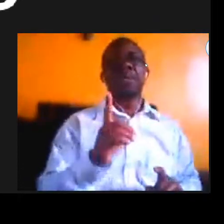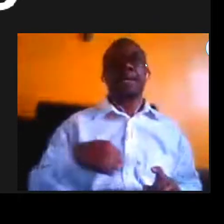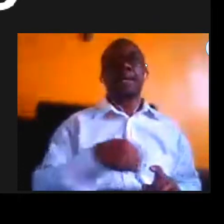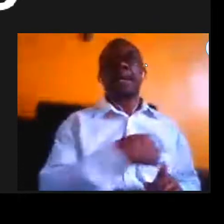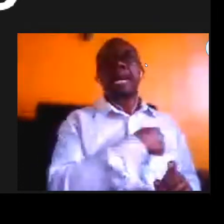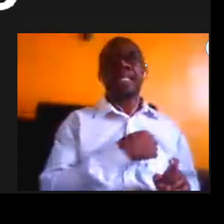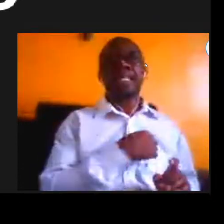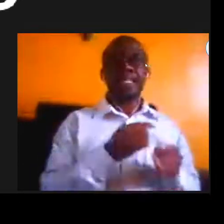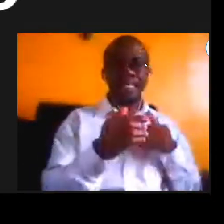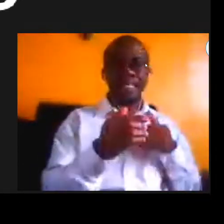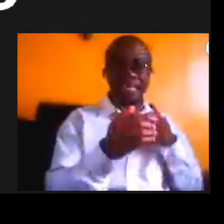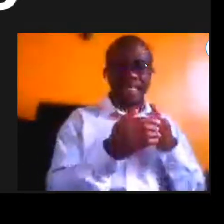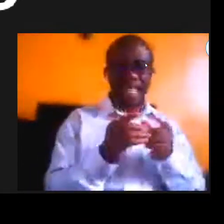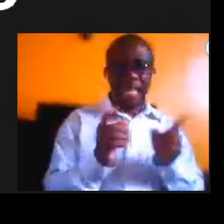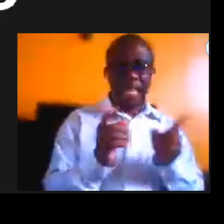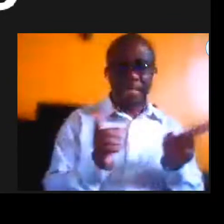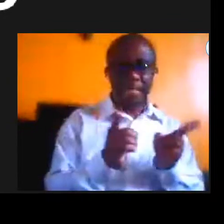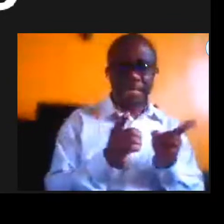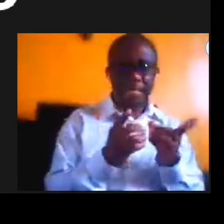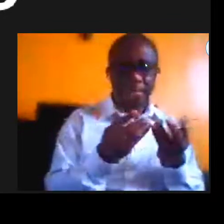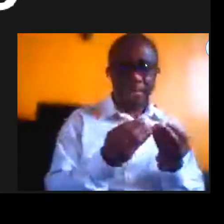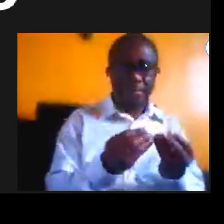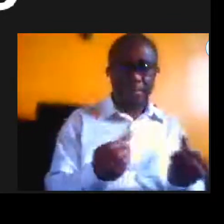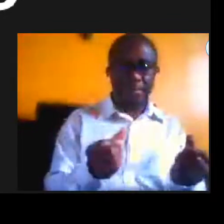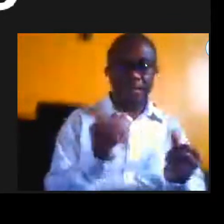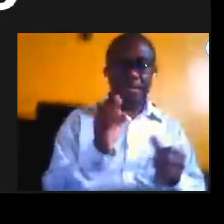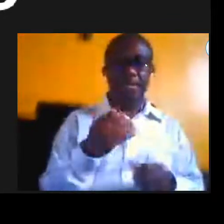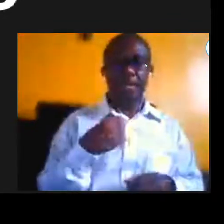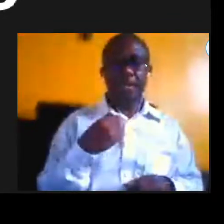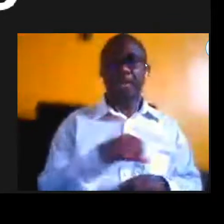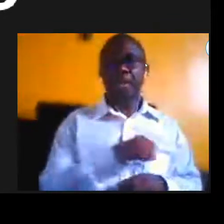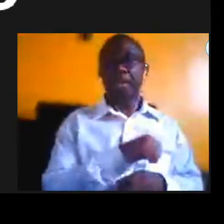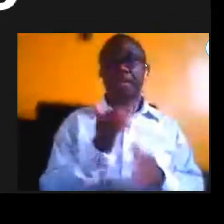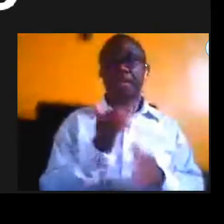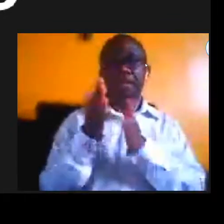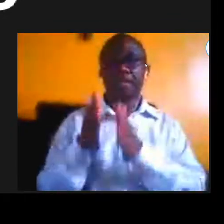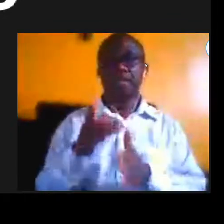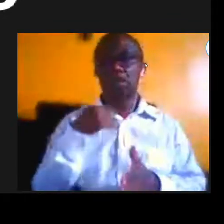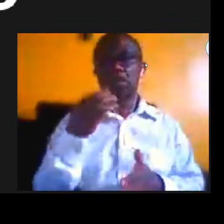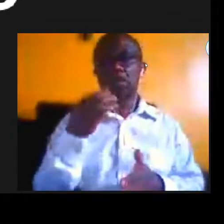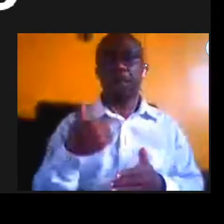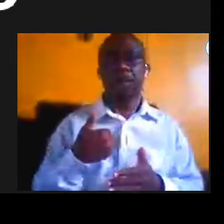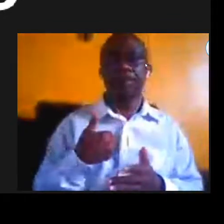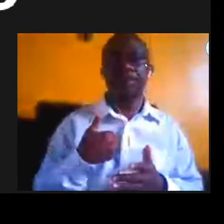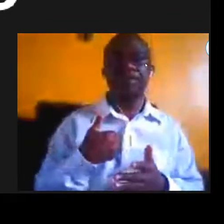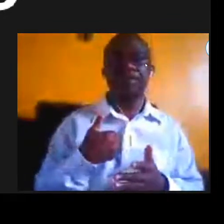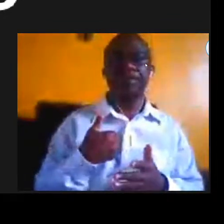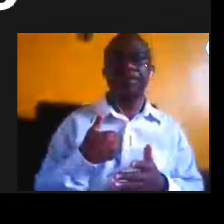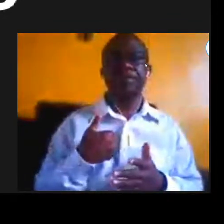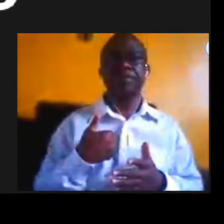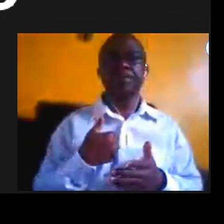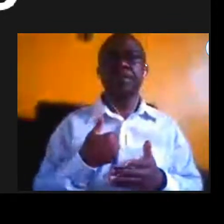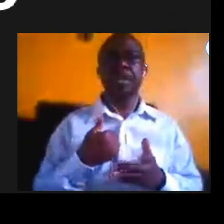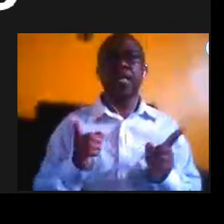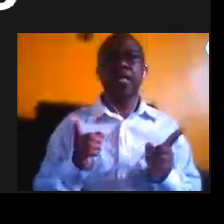about to conclude. But if there is any participant who has a brief